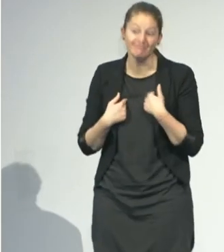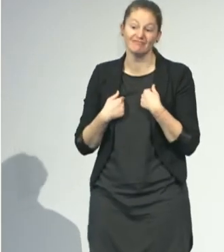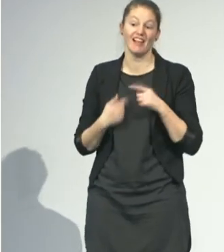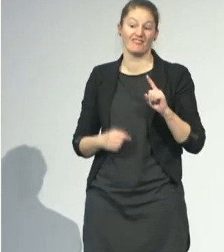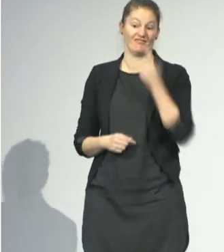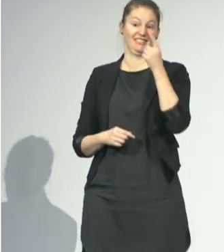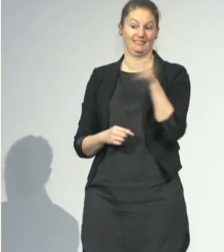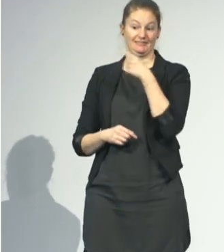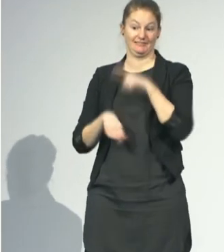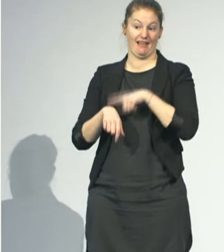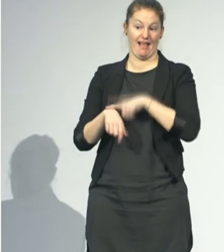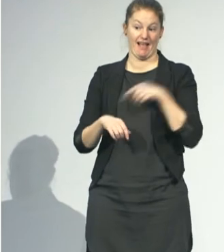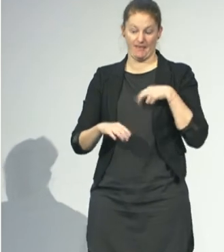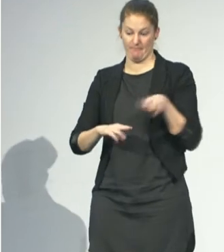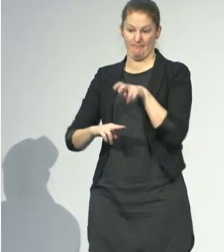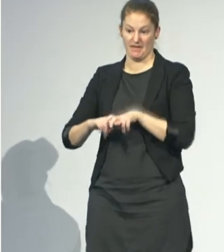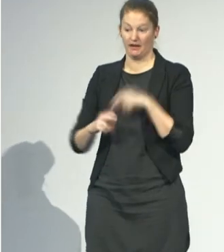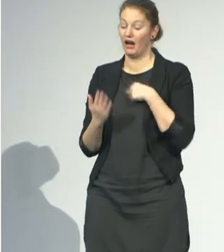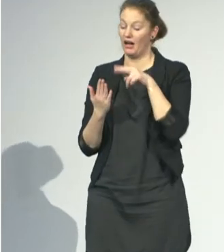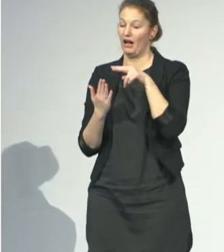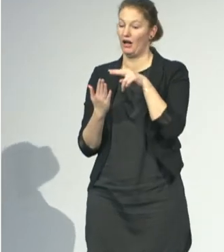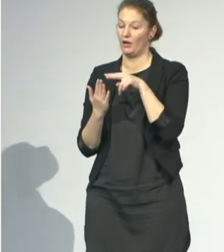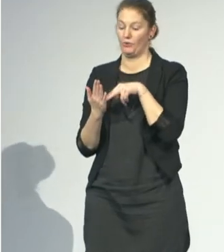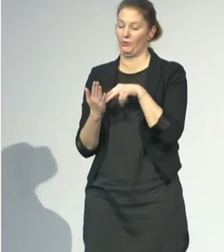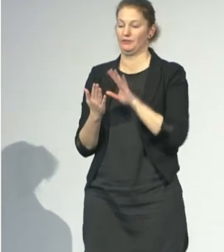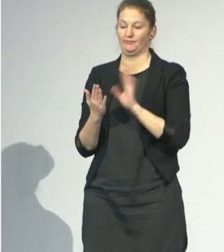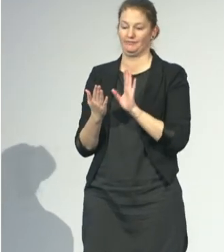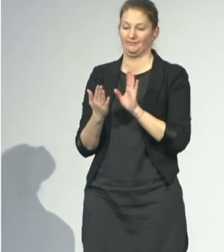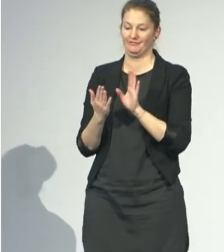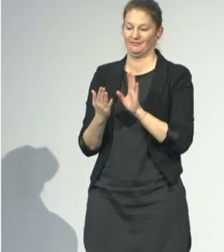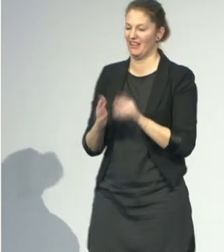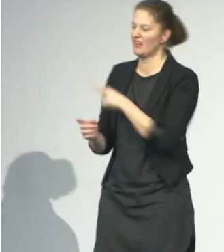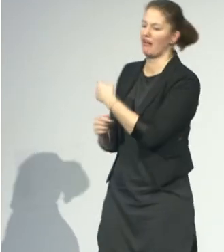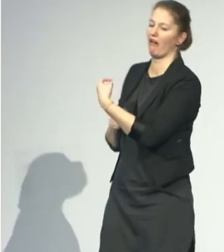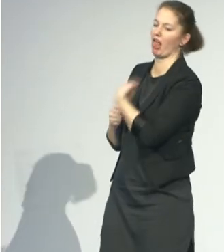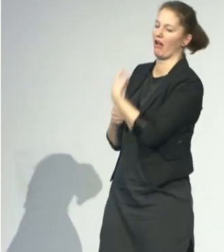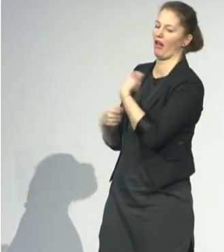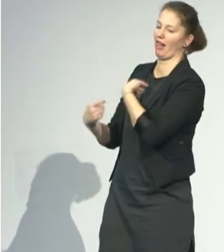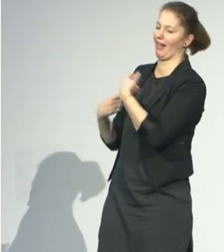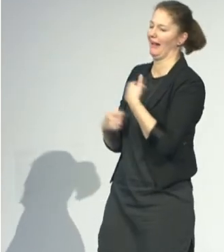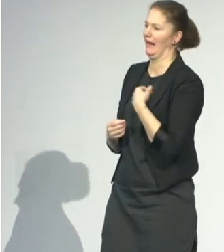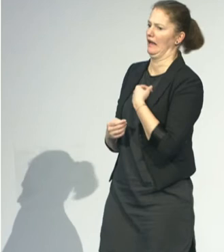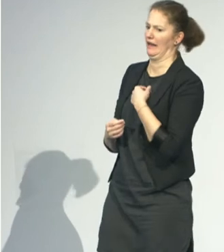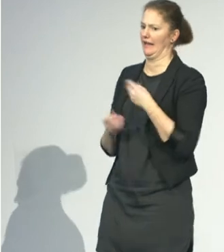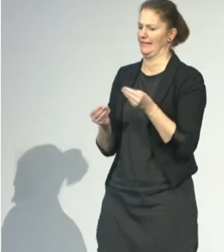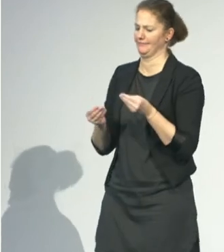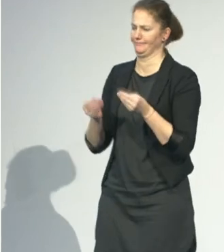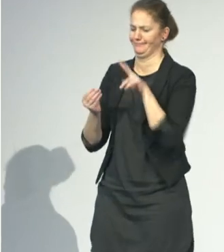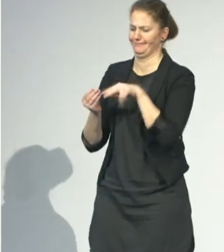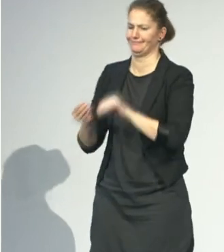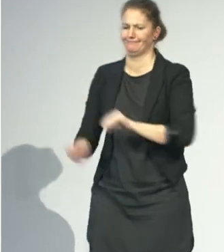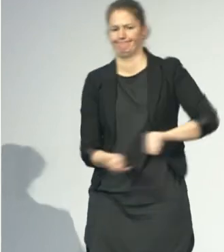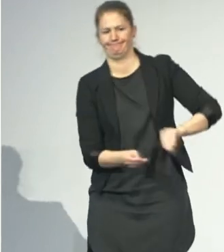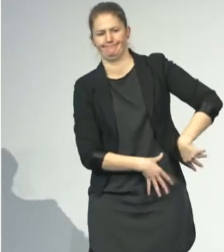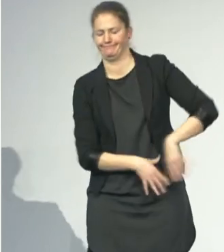try not to read because you provoked me to do this. My name is Claudia. I'm a journalist